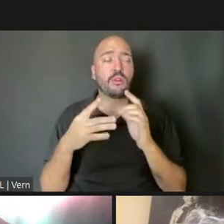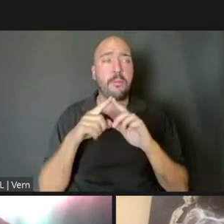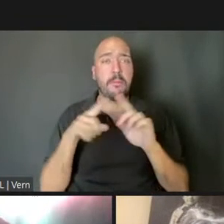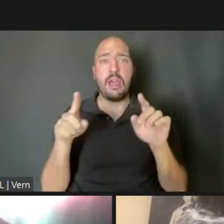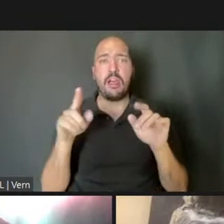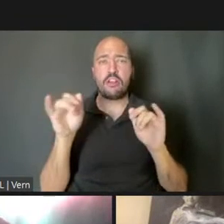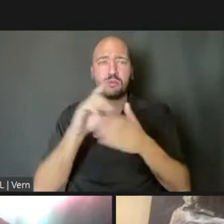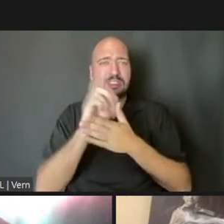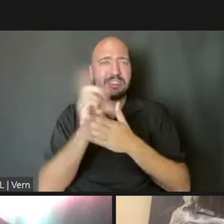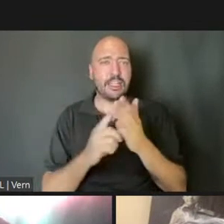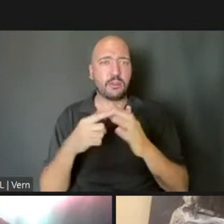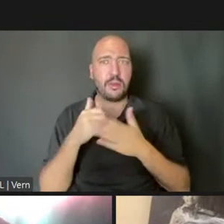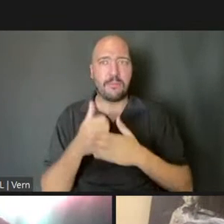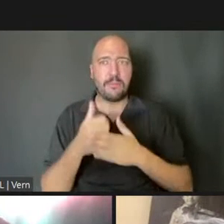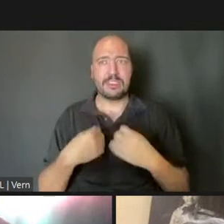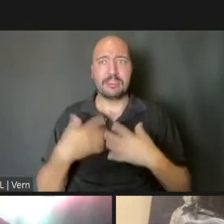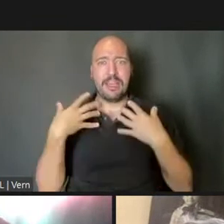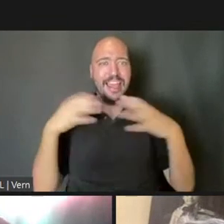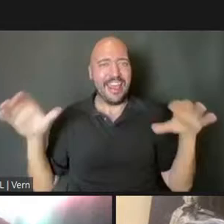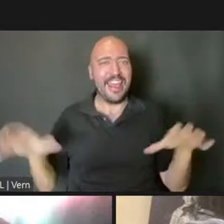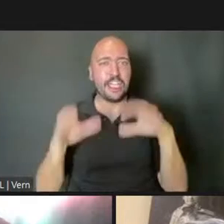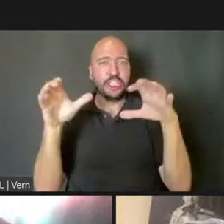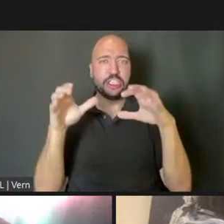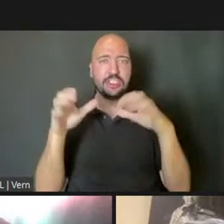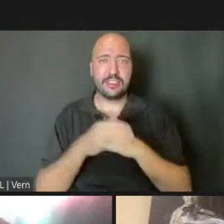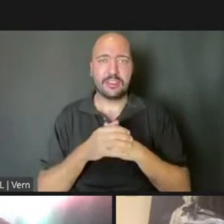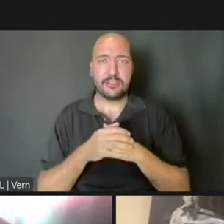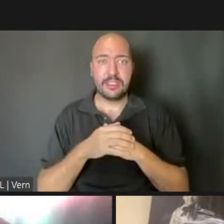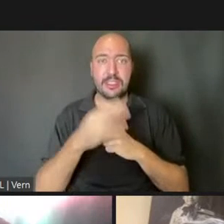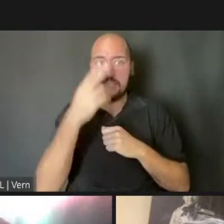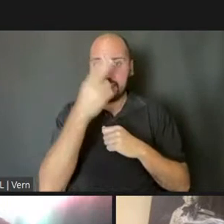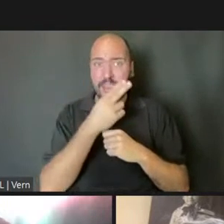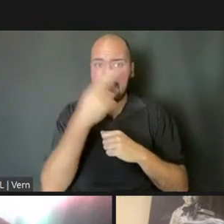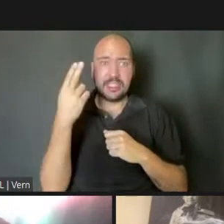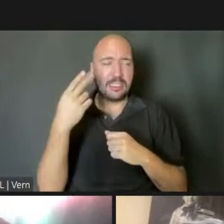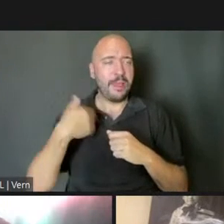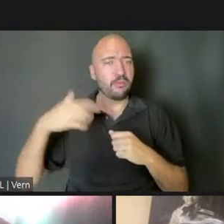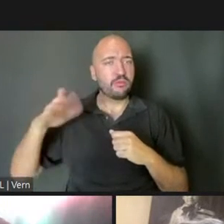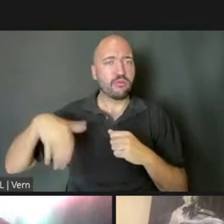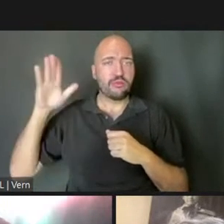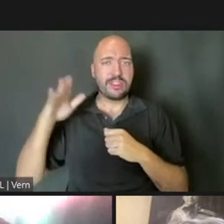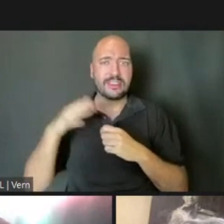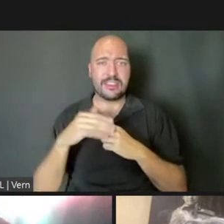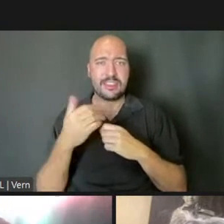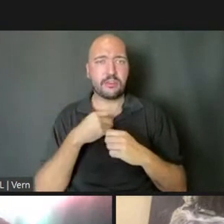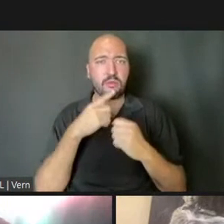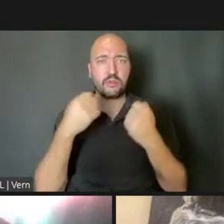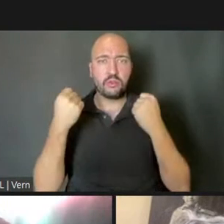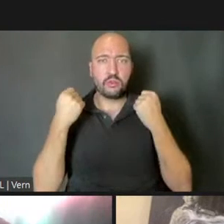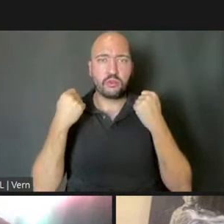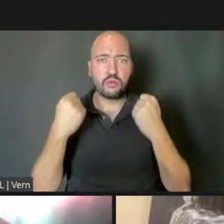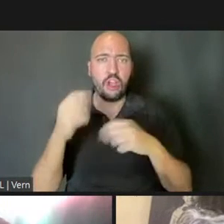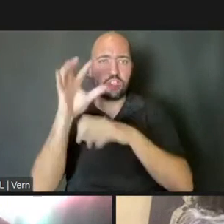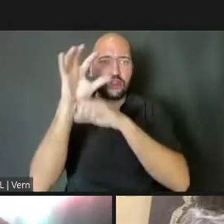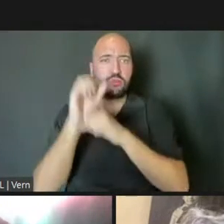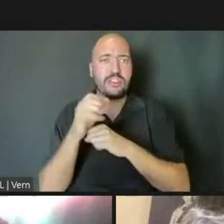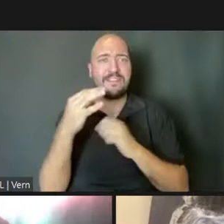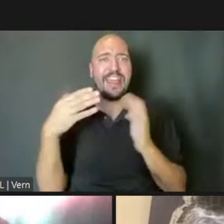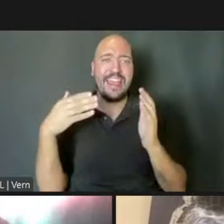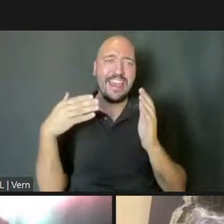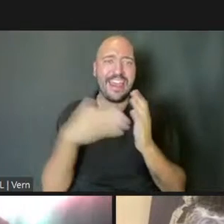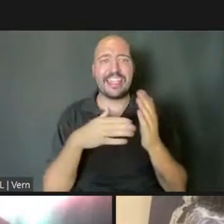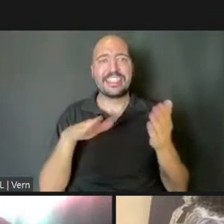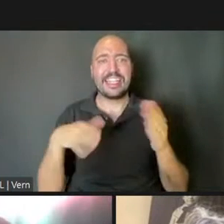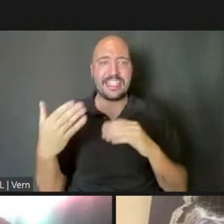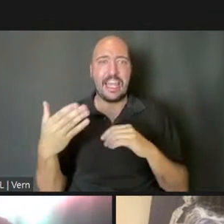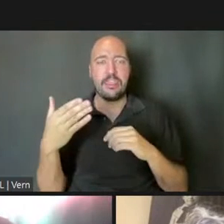designed to hopefully inspire action. Catholicism, in which I was raised, has a really strong tradition of anti-death